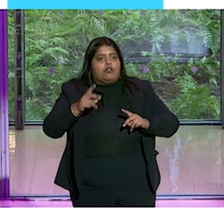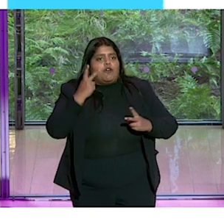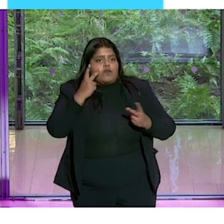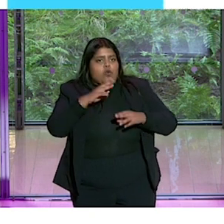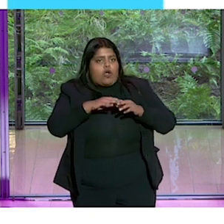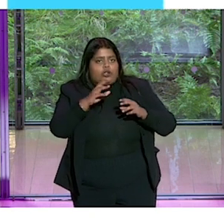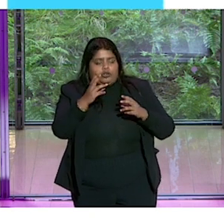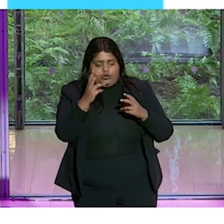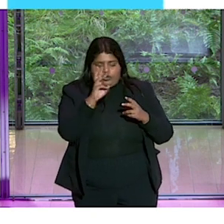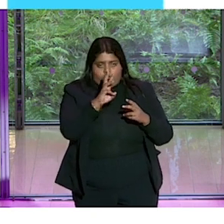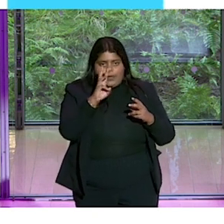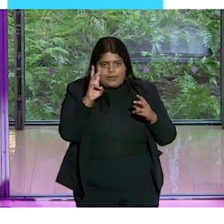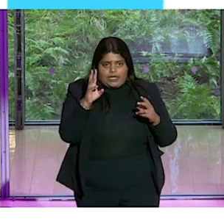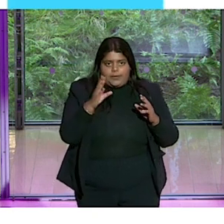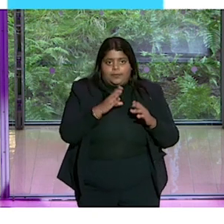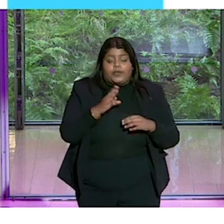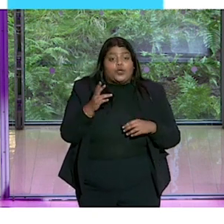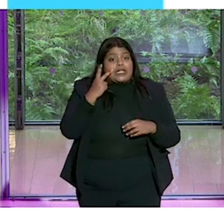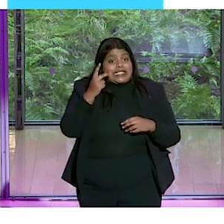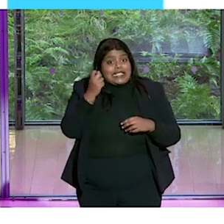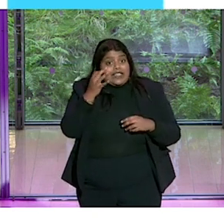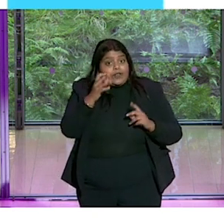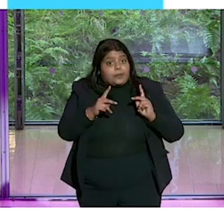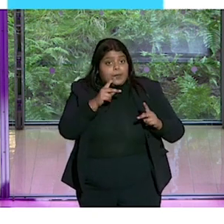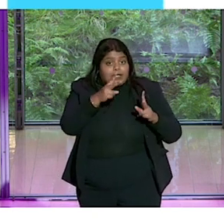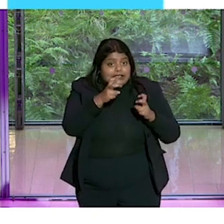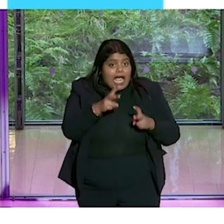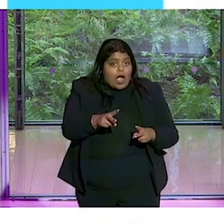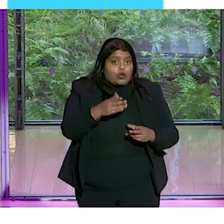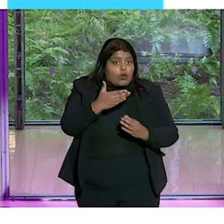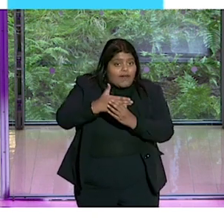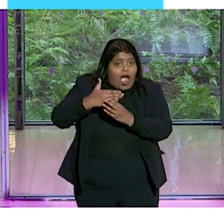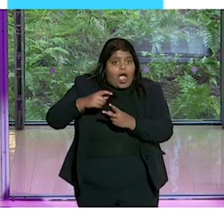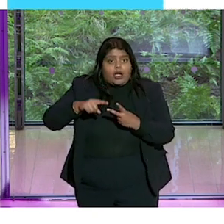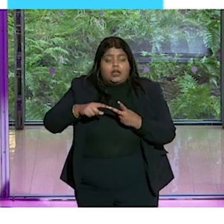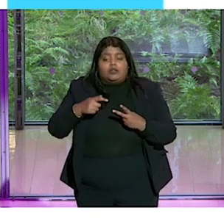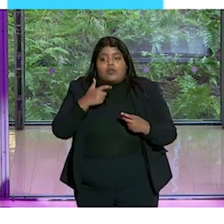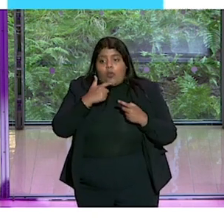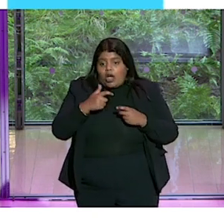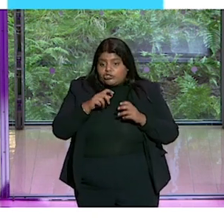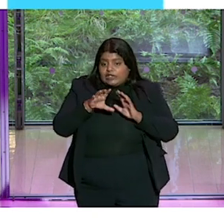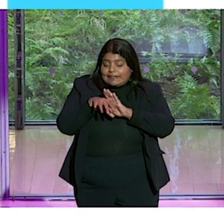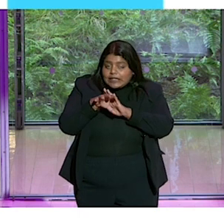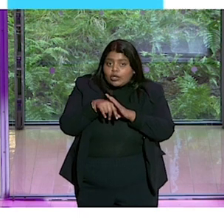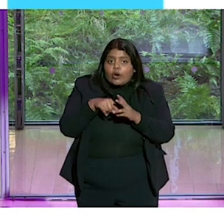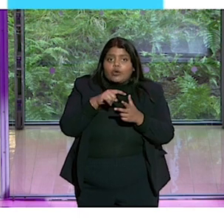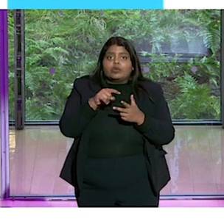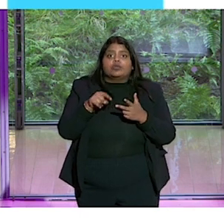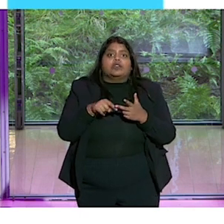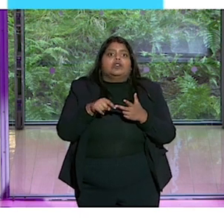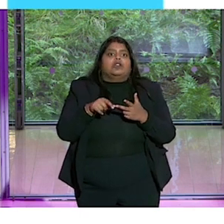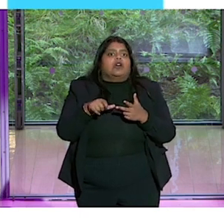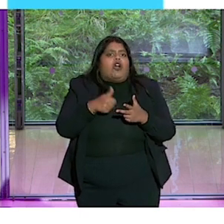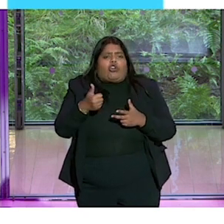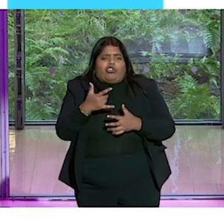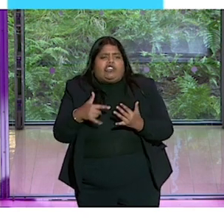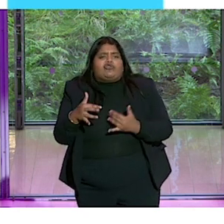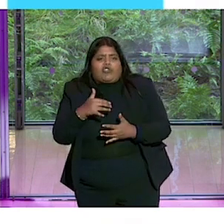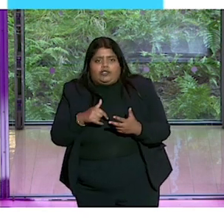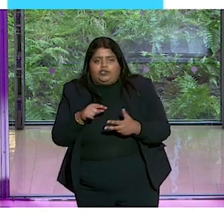any additional customization, you can see if people are downloading files or watching videos and a few other kinds of